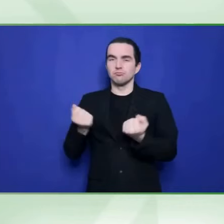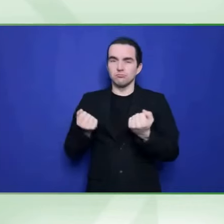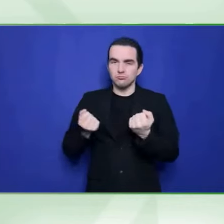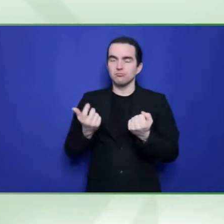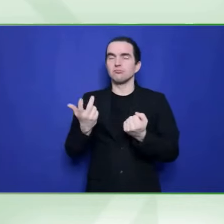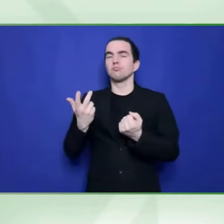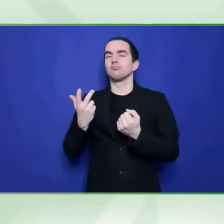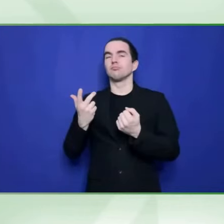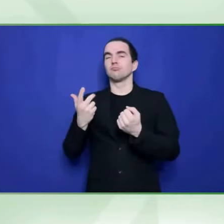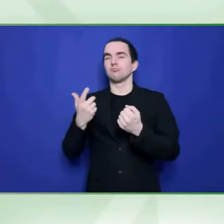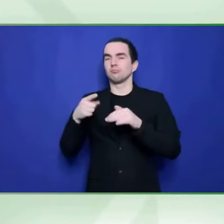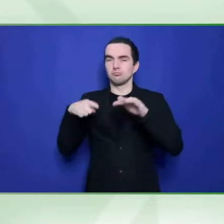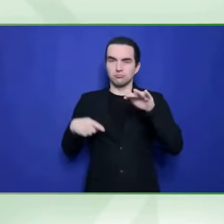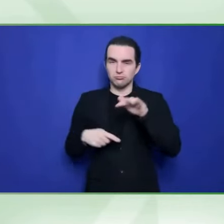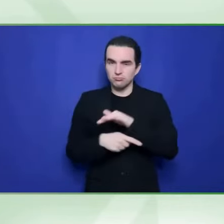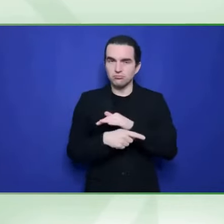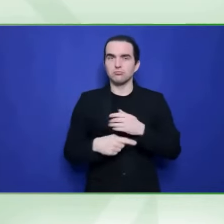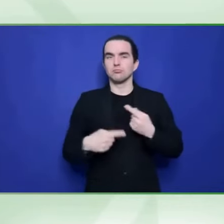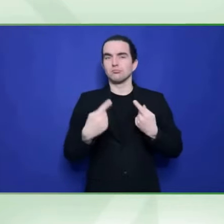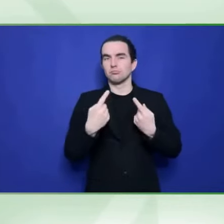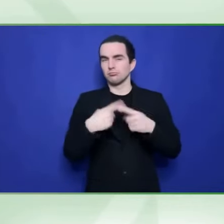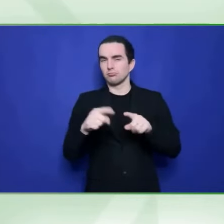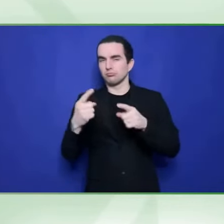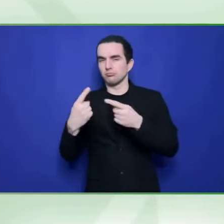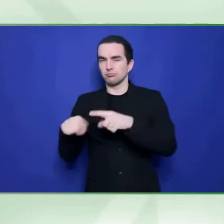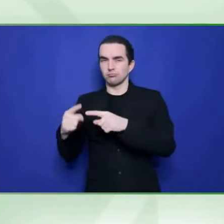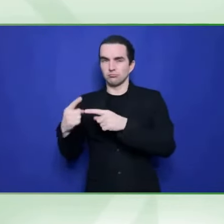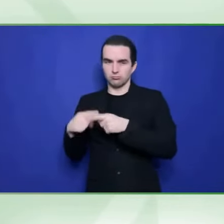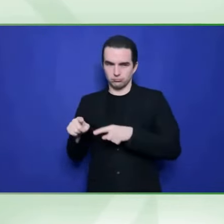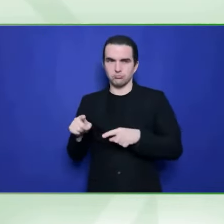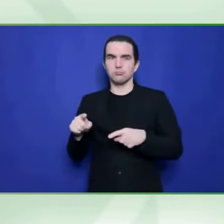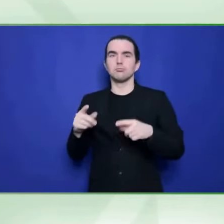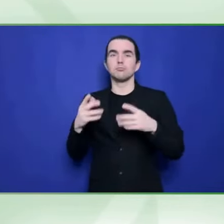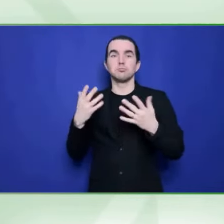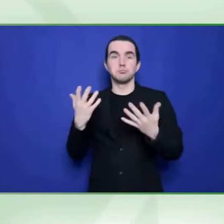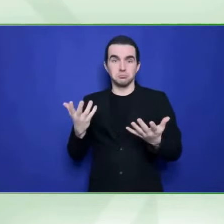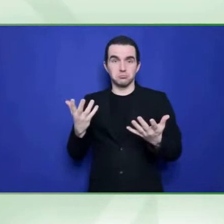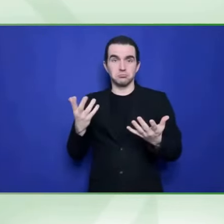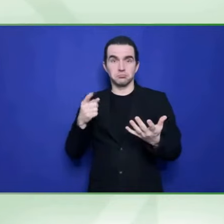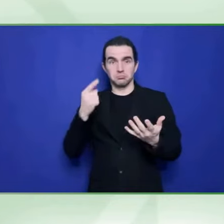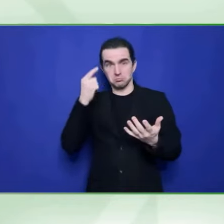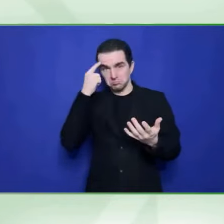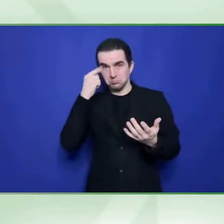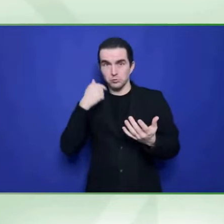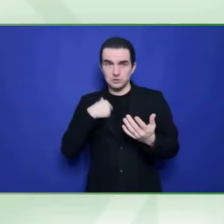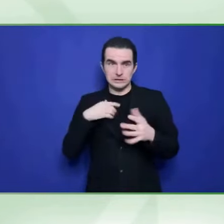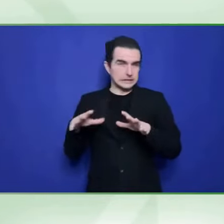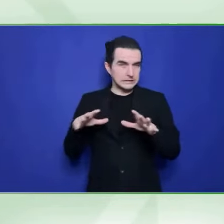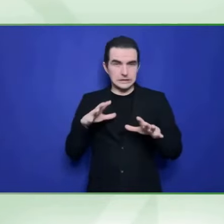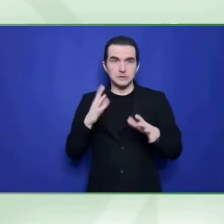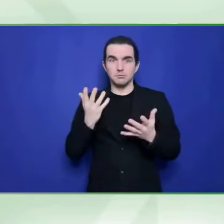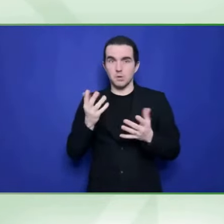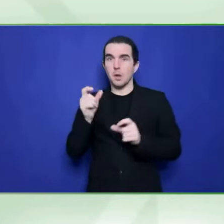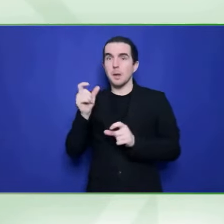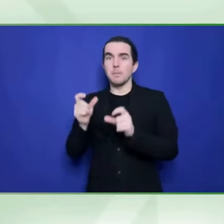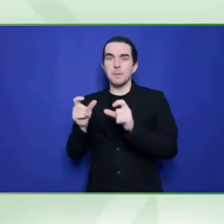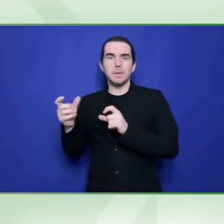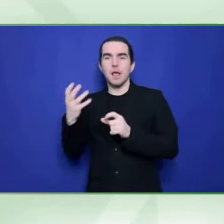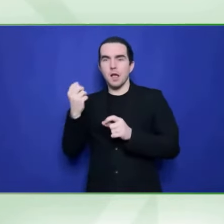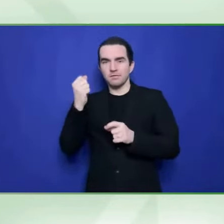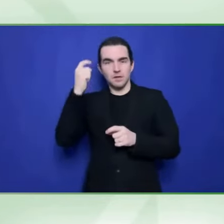really interesting to hear about all the best practices today. I'll just hand over to Susan briefly to introduce herself.